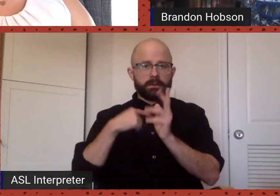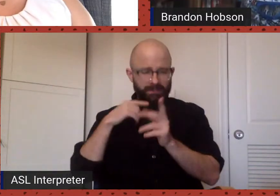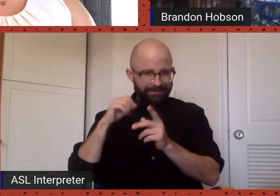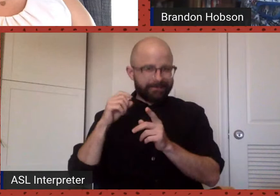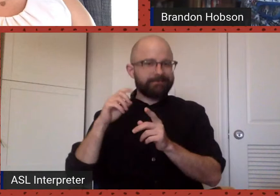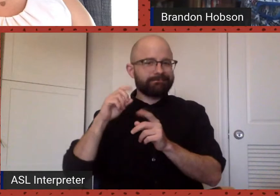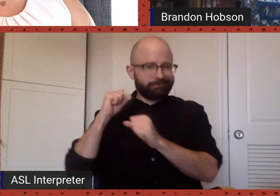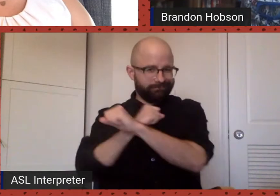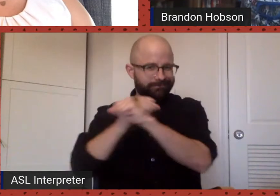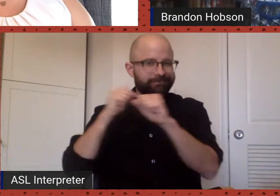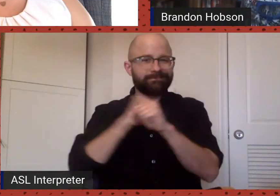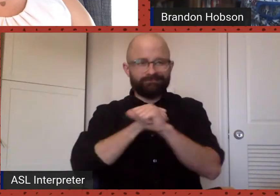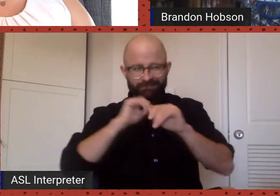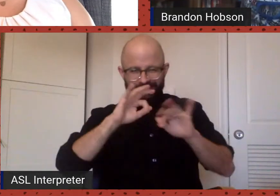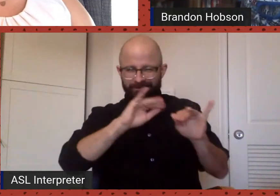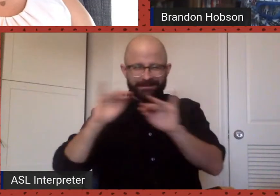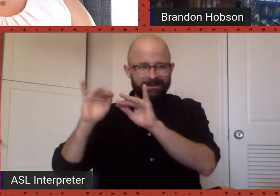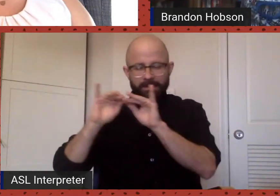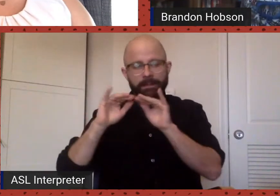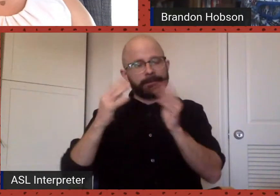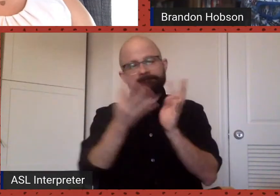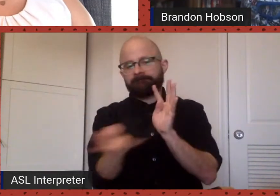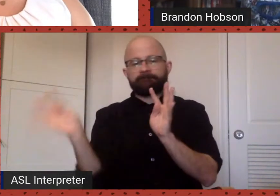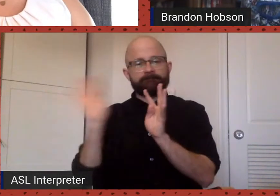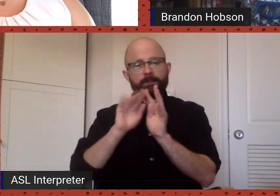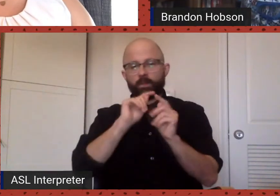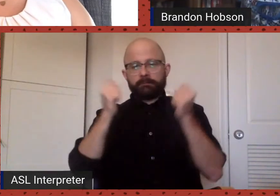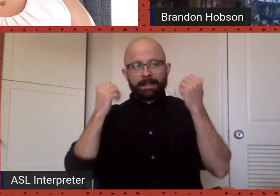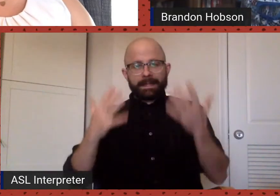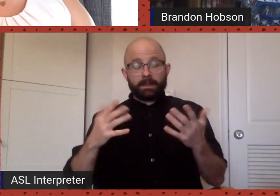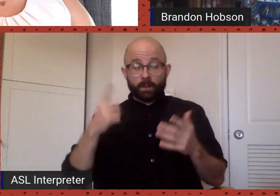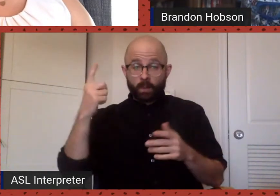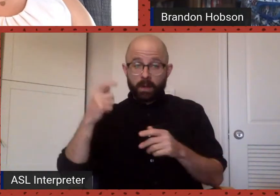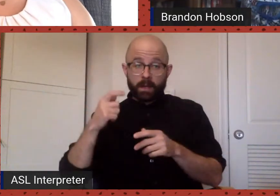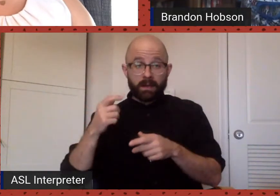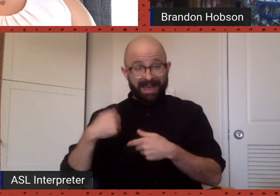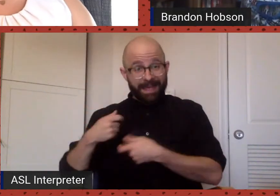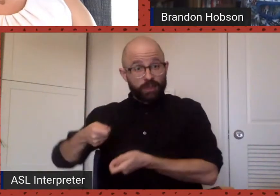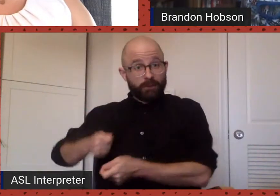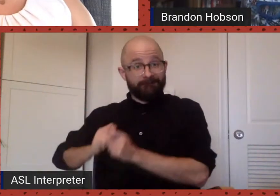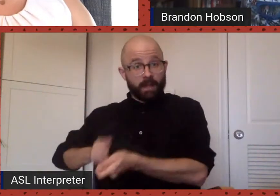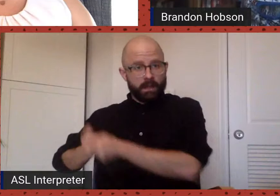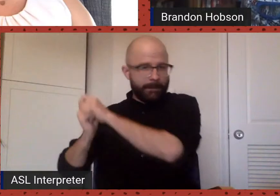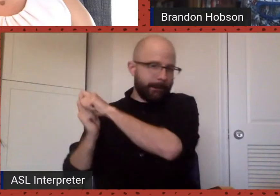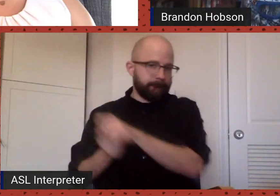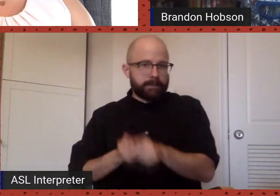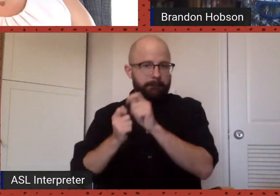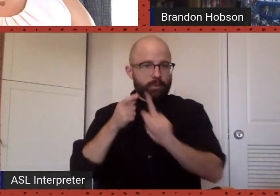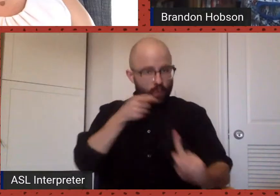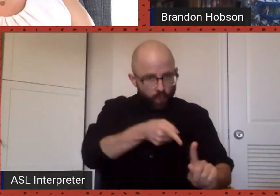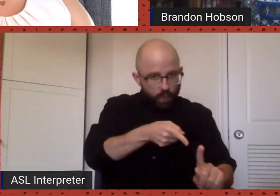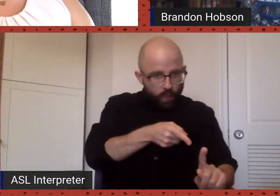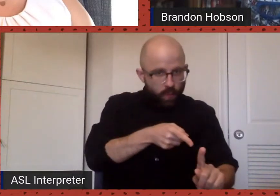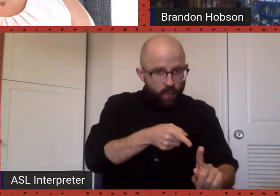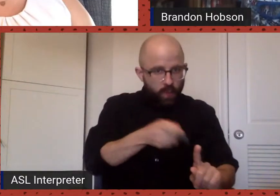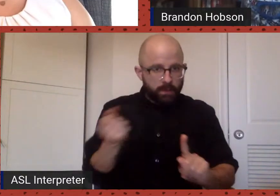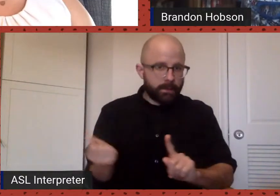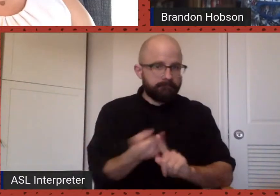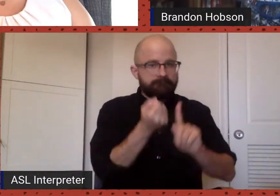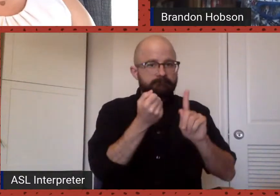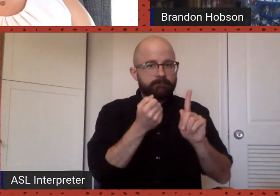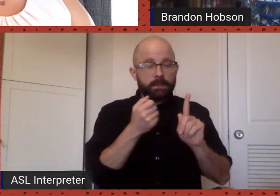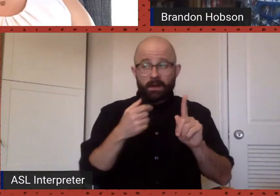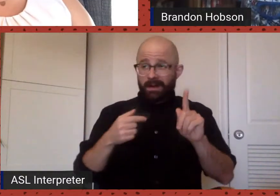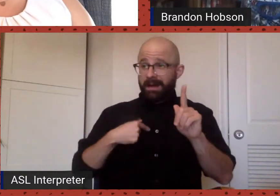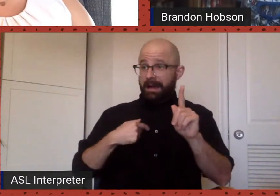but there were too many of them. One of them hit you with a shovel, and I lunged at him with my knife, cutting